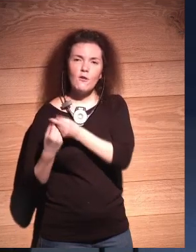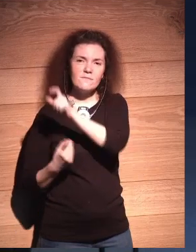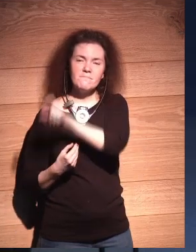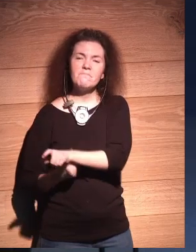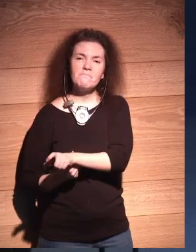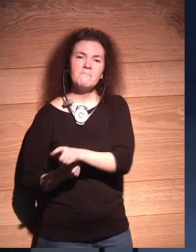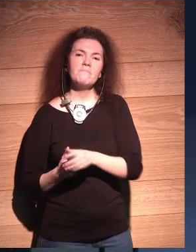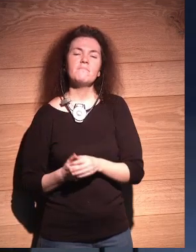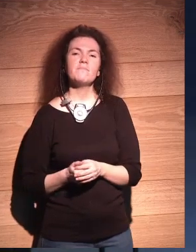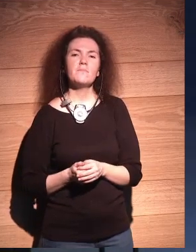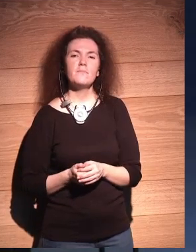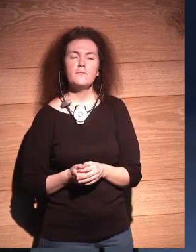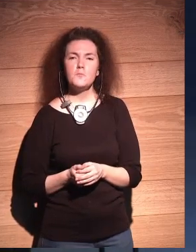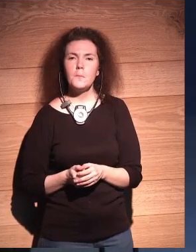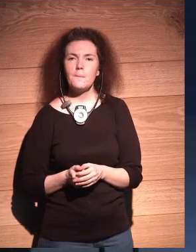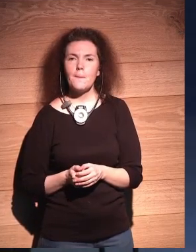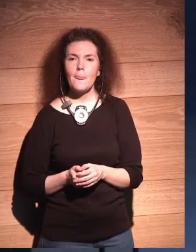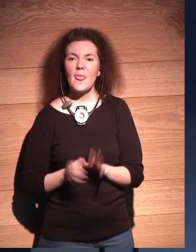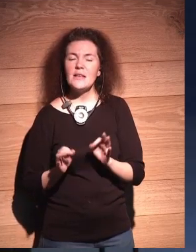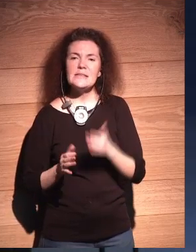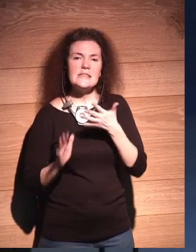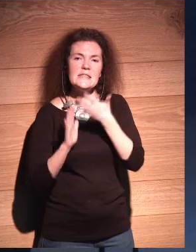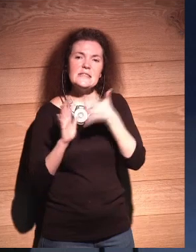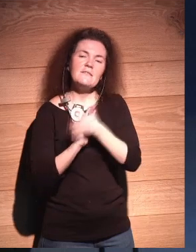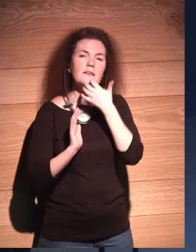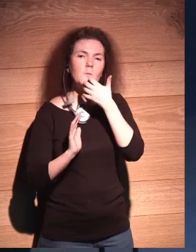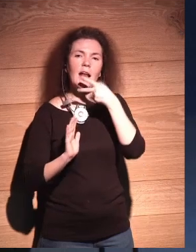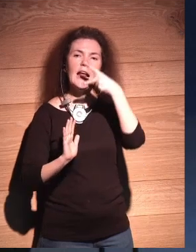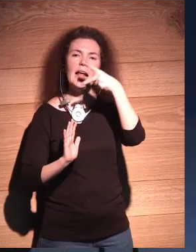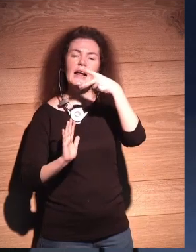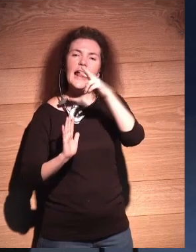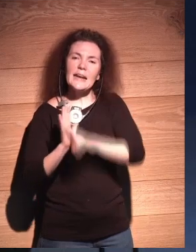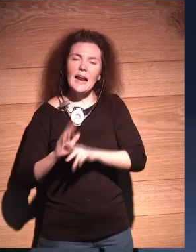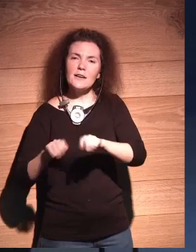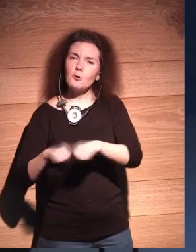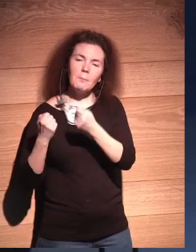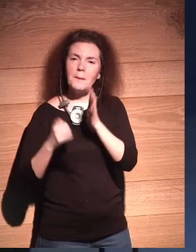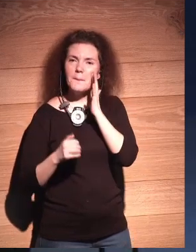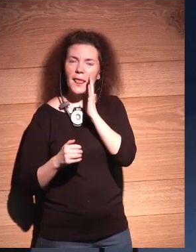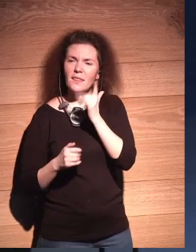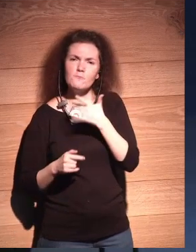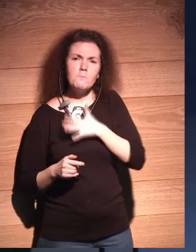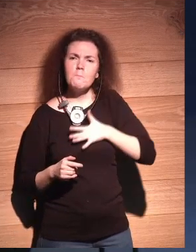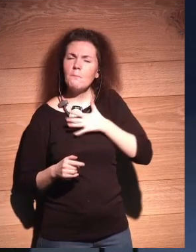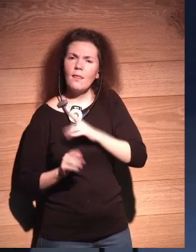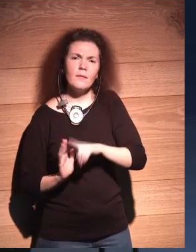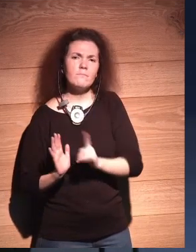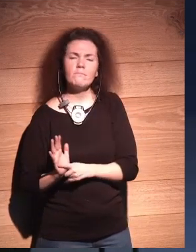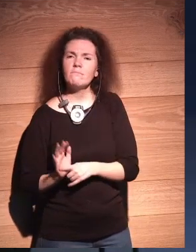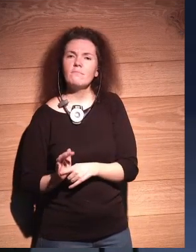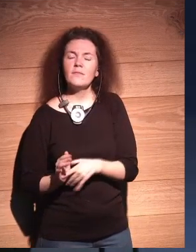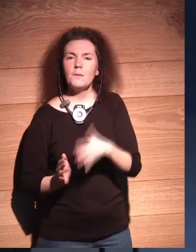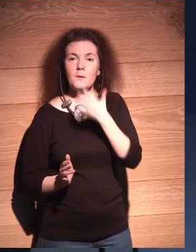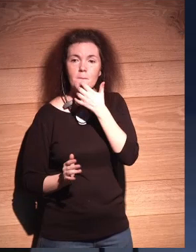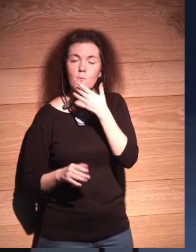like sort of breaking rules. So it's a real pleasure. So, for example, in a work like